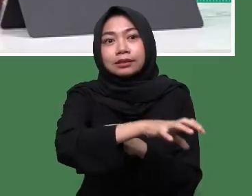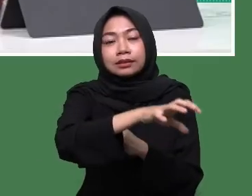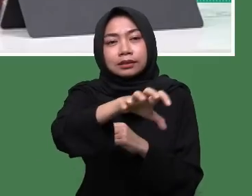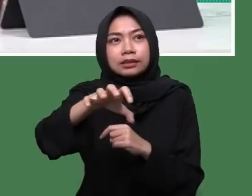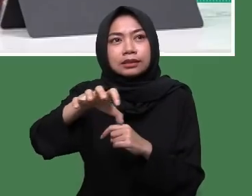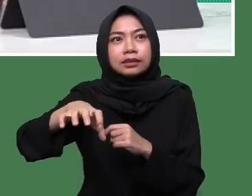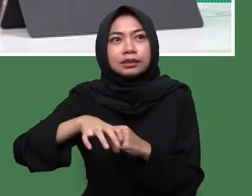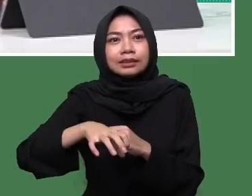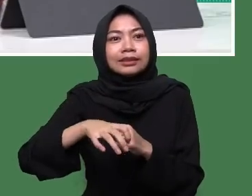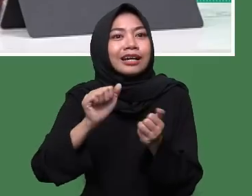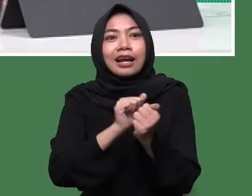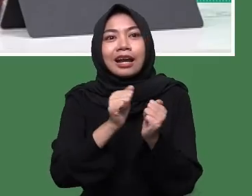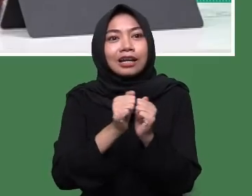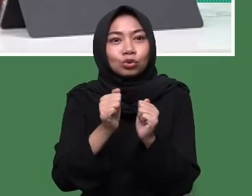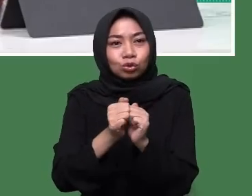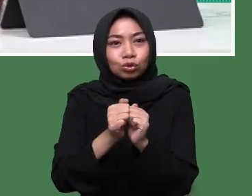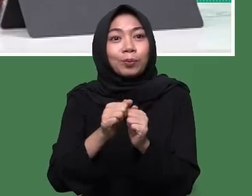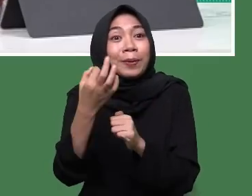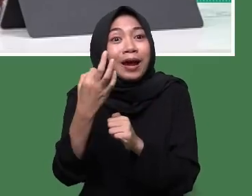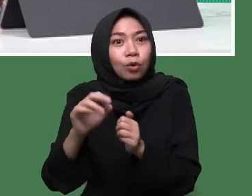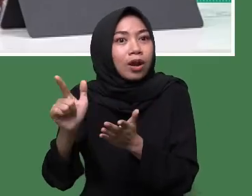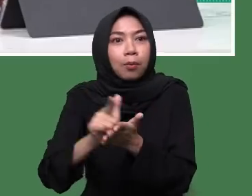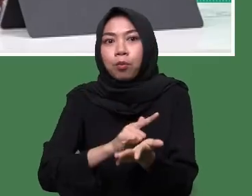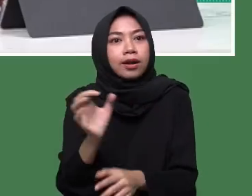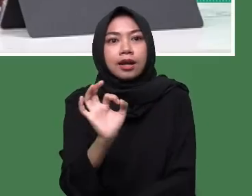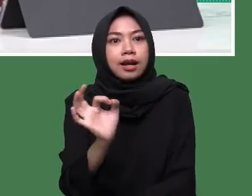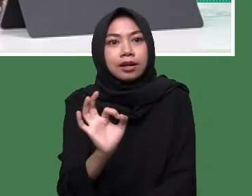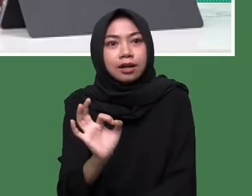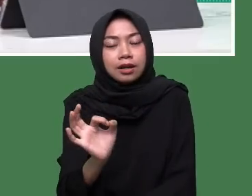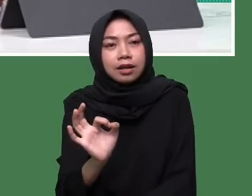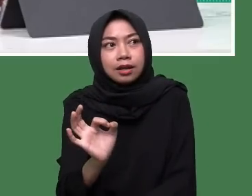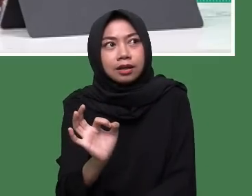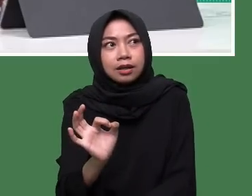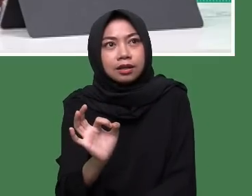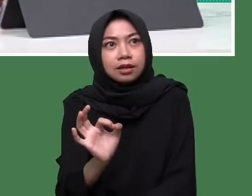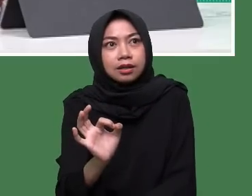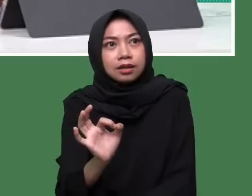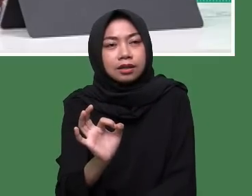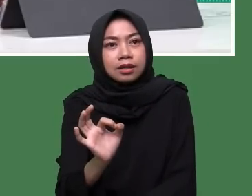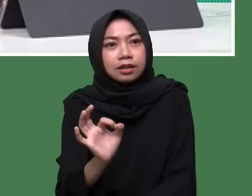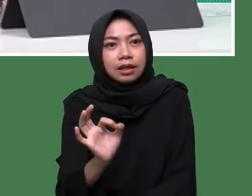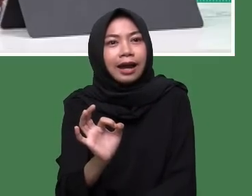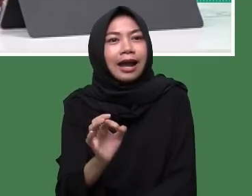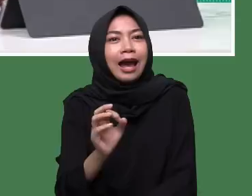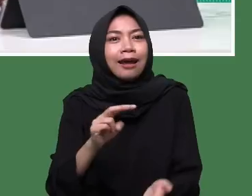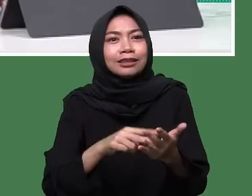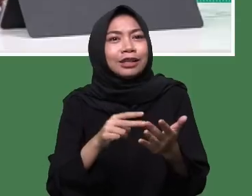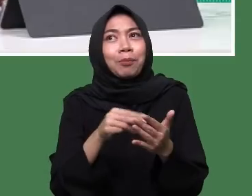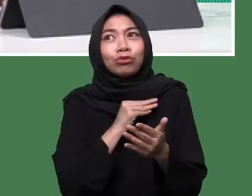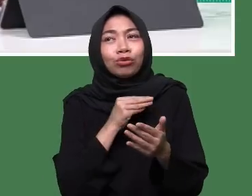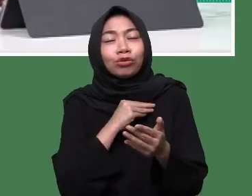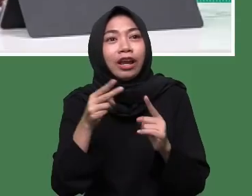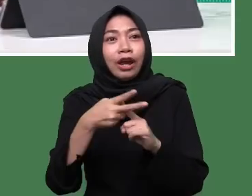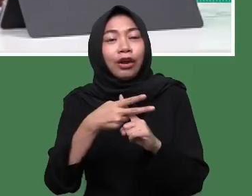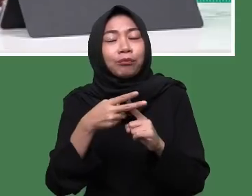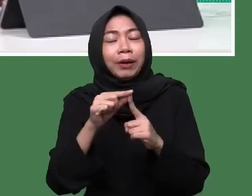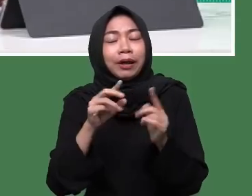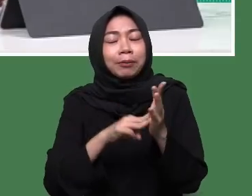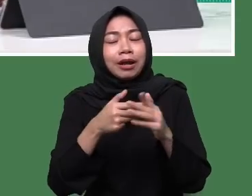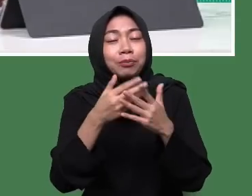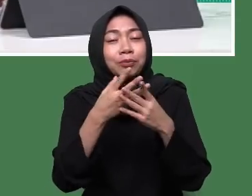no new reported cases. So of course, it's not yet eradicated as far as FMD.